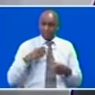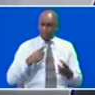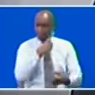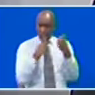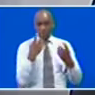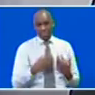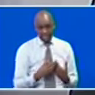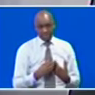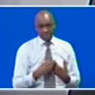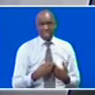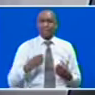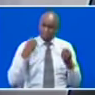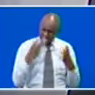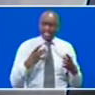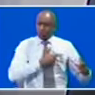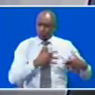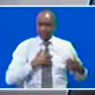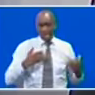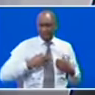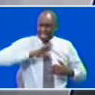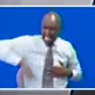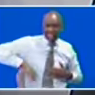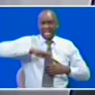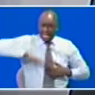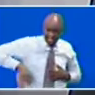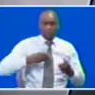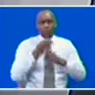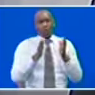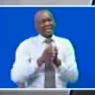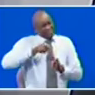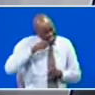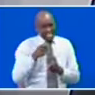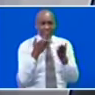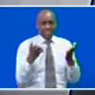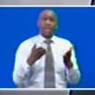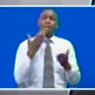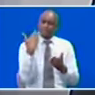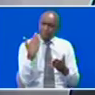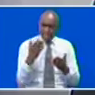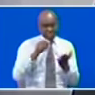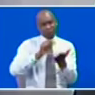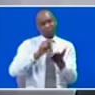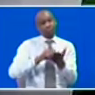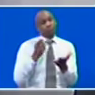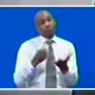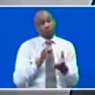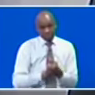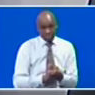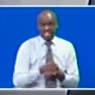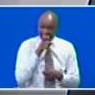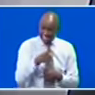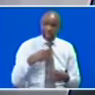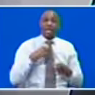And we've been very concerned at the delay in procurement of key things, especially the ballot papers. And there is a very